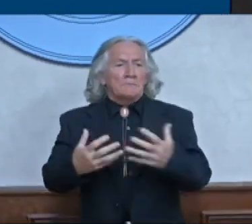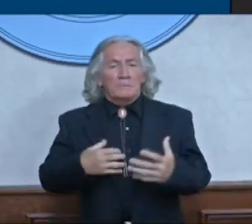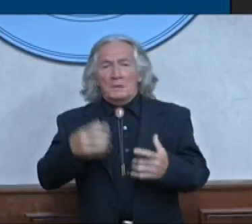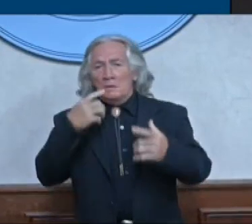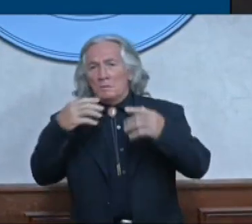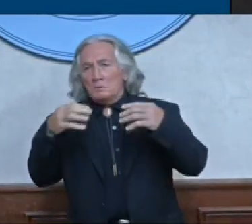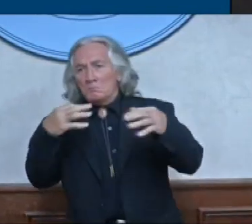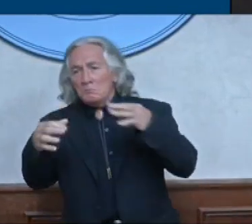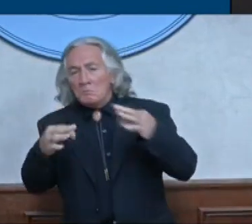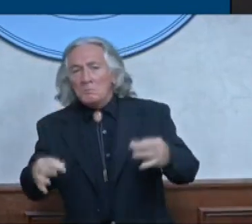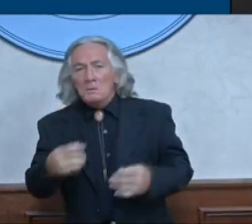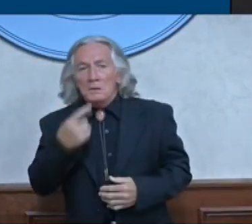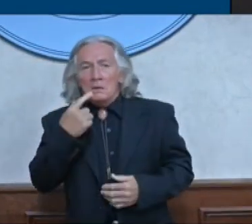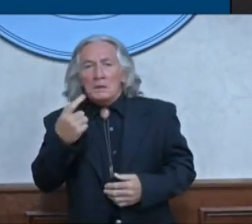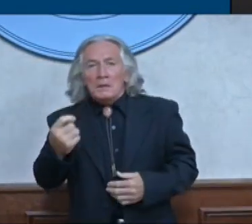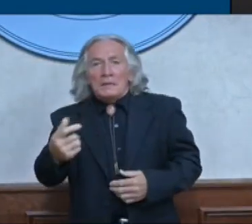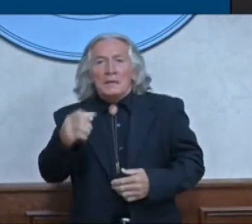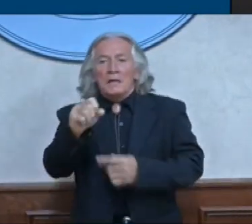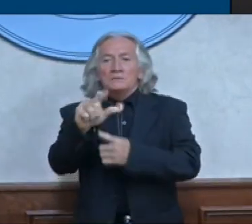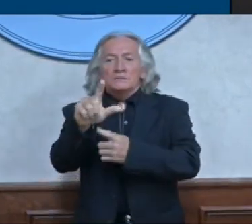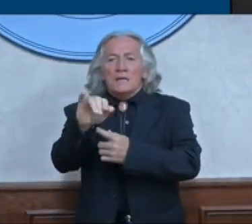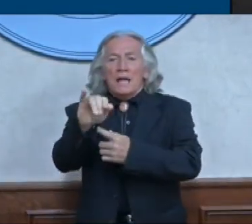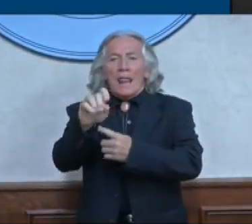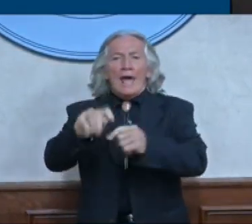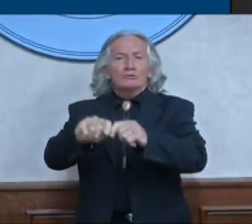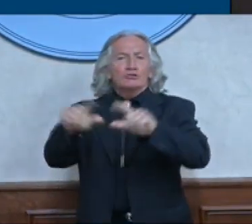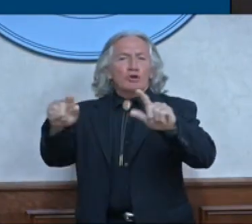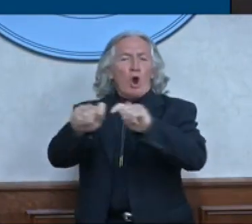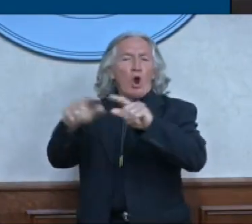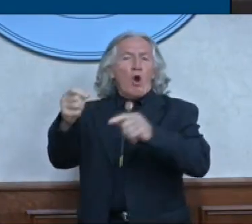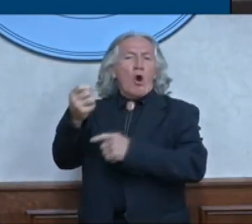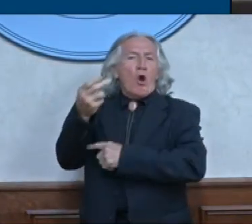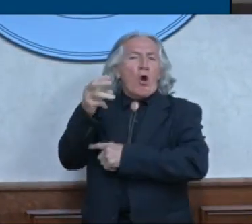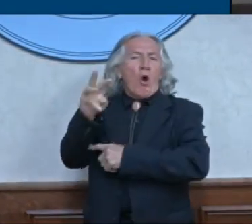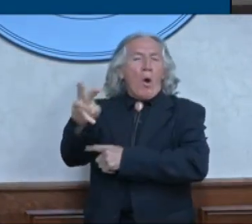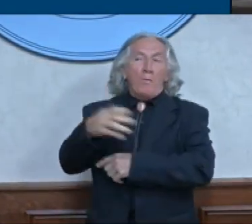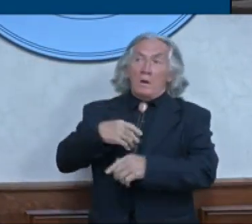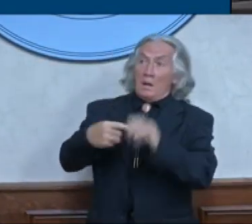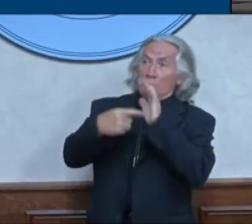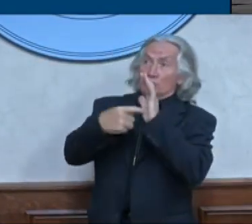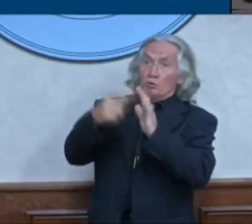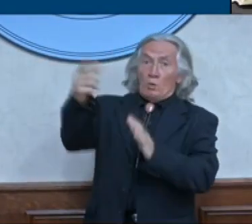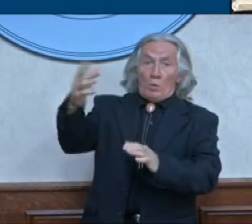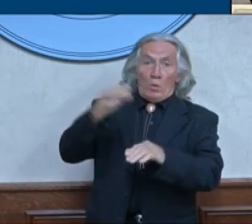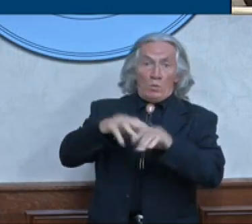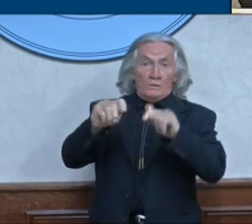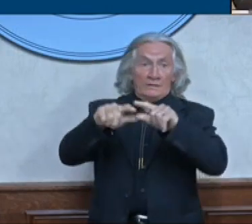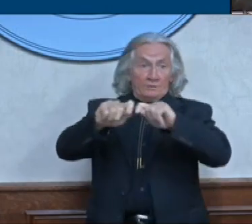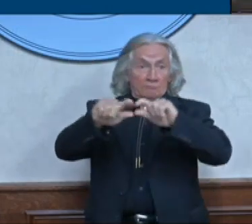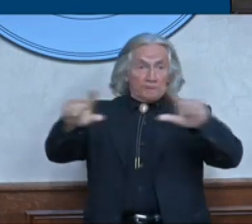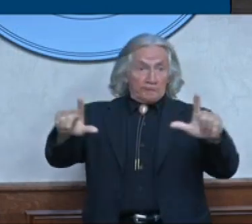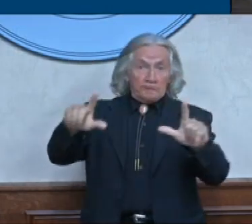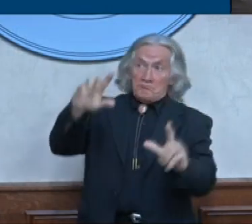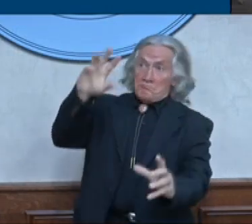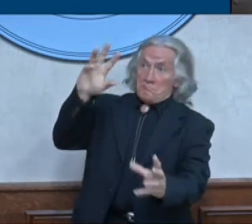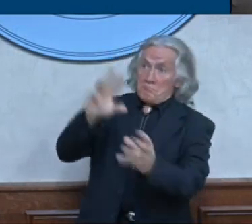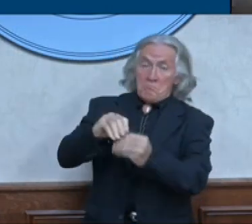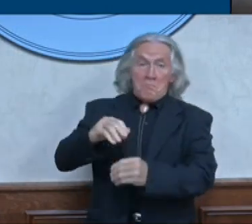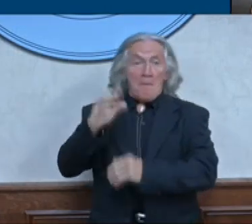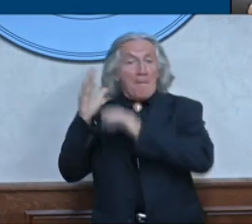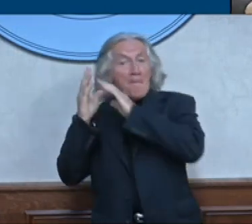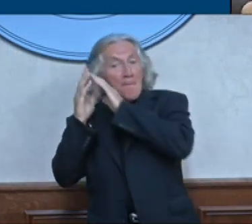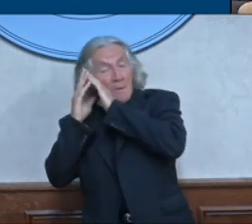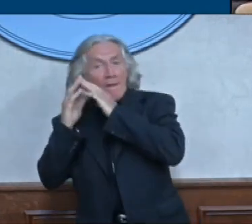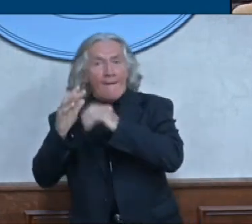going to do this largely through a bit of a slideshow here. And so I'll move into the first slide here that talks about total beds available